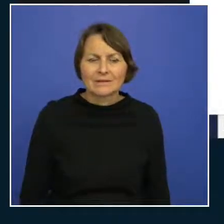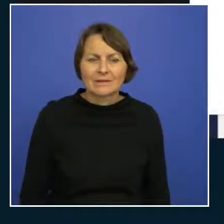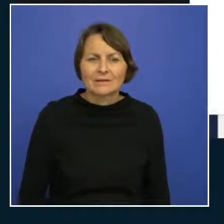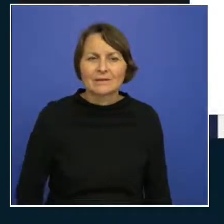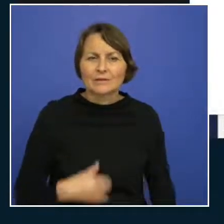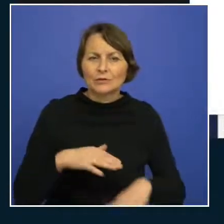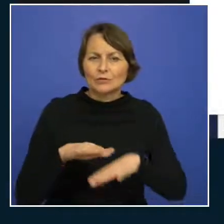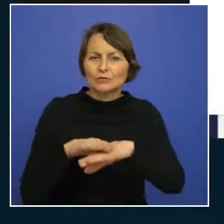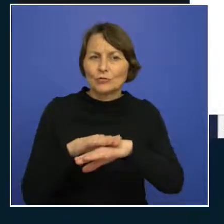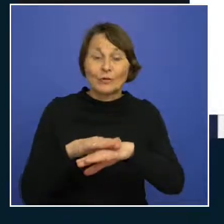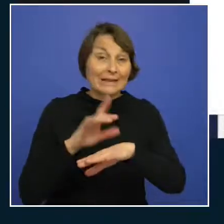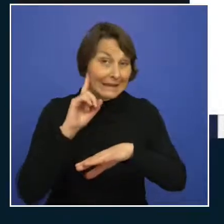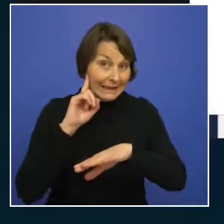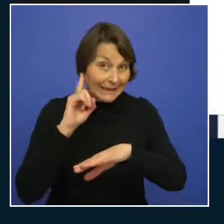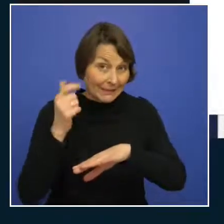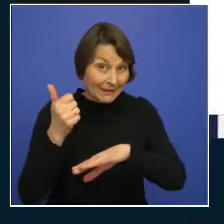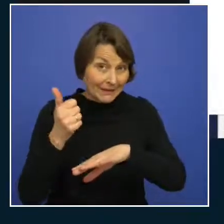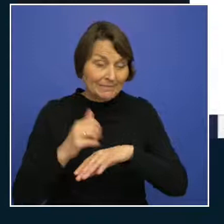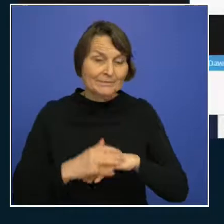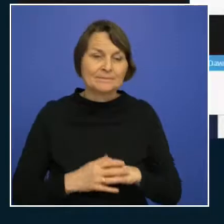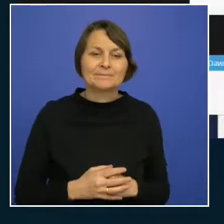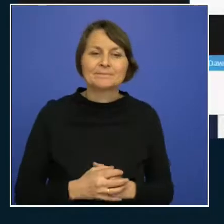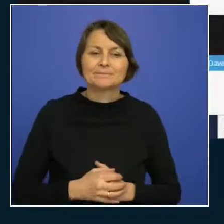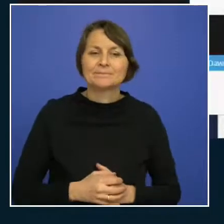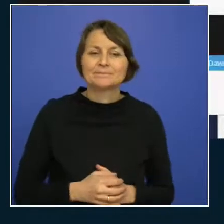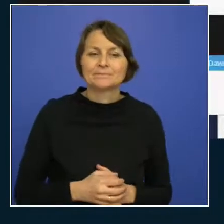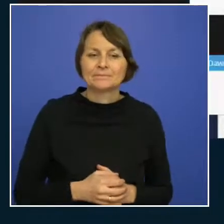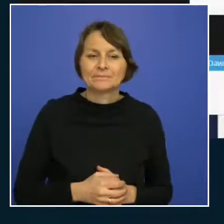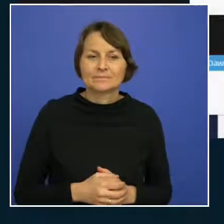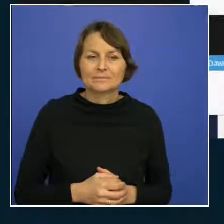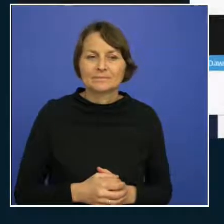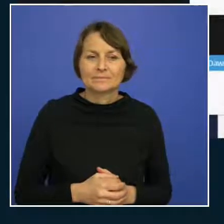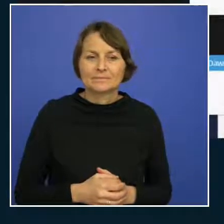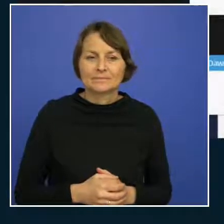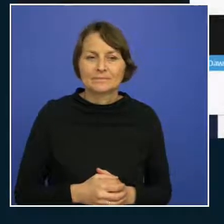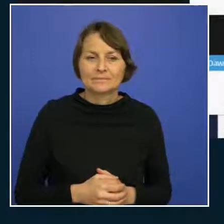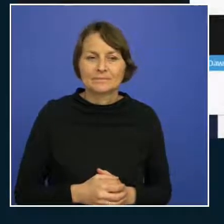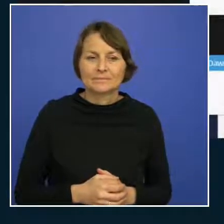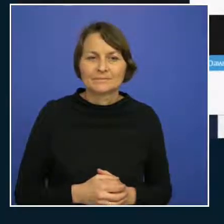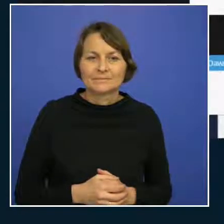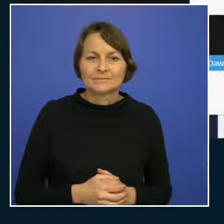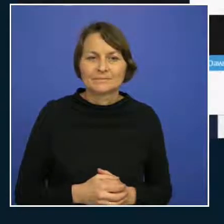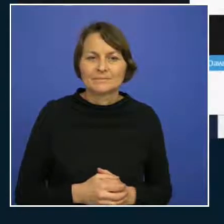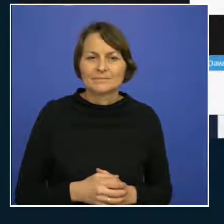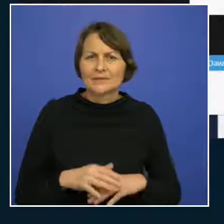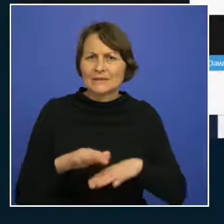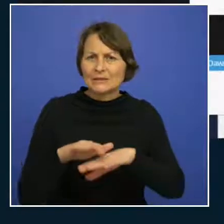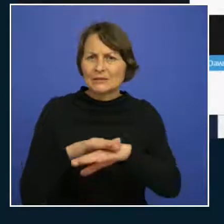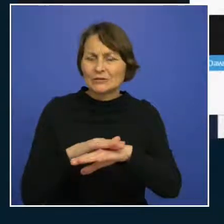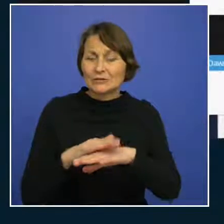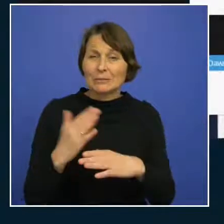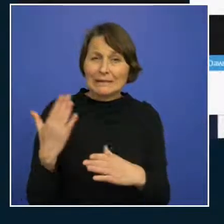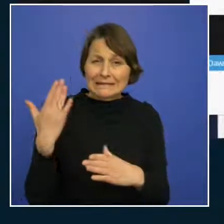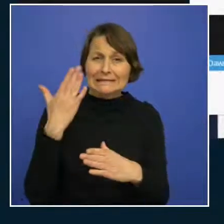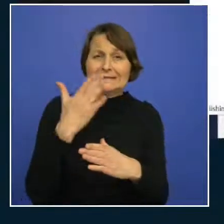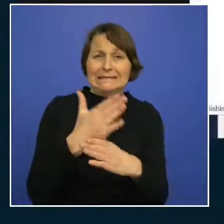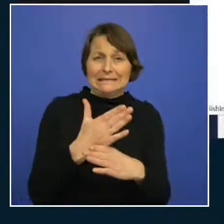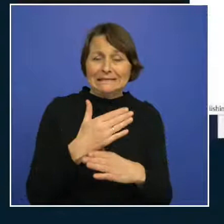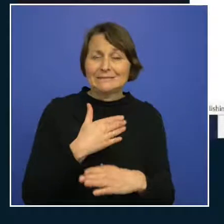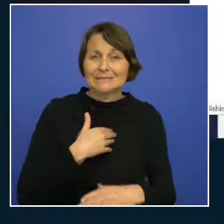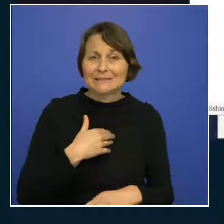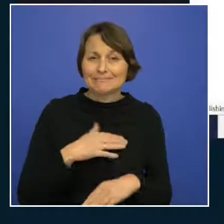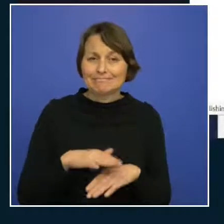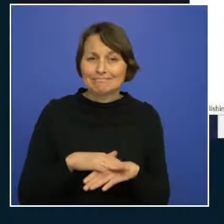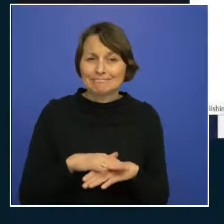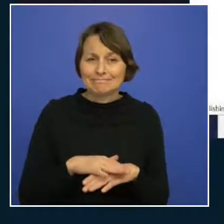hear me? Yeah, I absolutely can hear you. Great. I'm sorry for the intrusion, but we